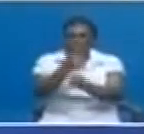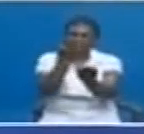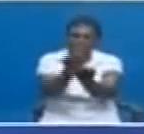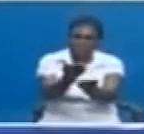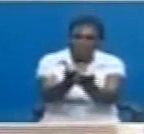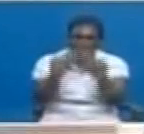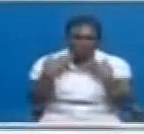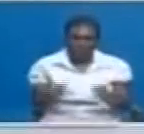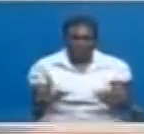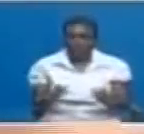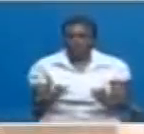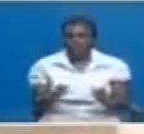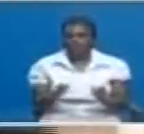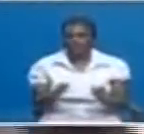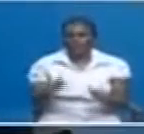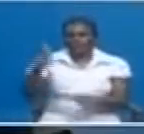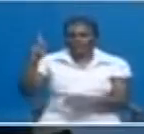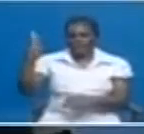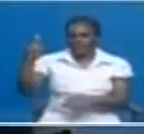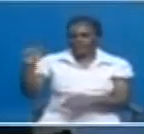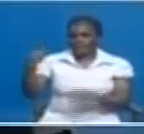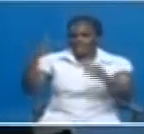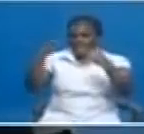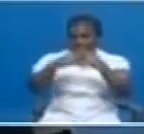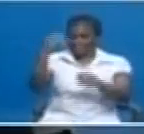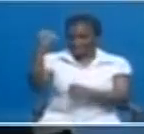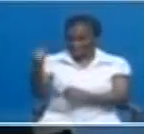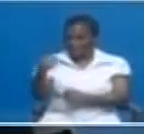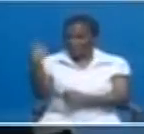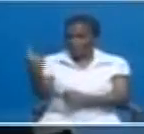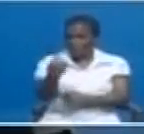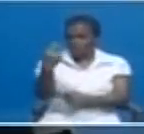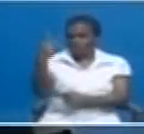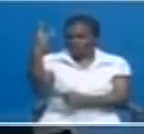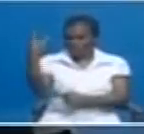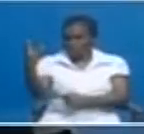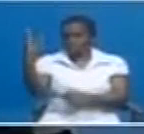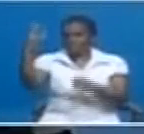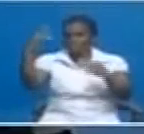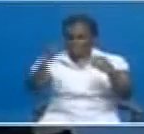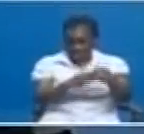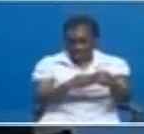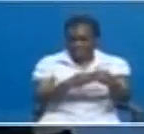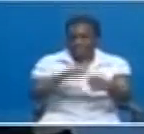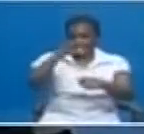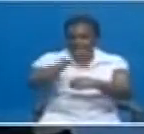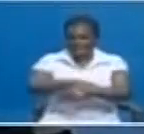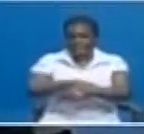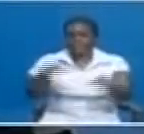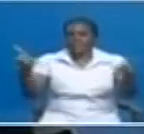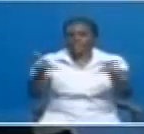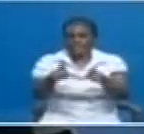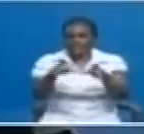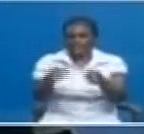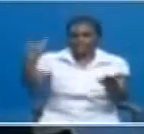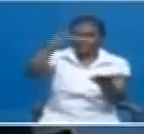applications. Of the list released by KRA, only 85 manufacturers and 48 importers had managed to get a license to